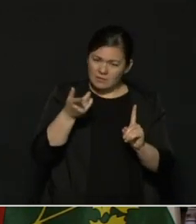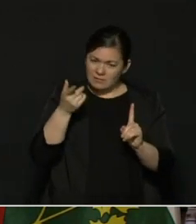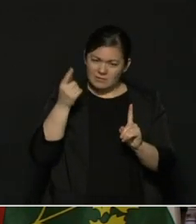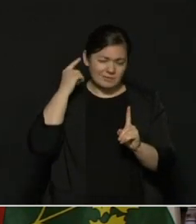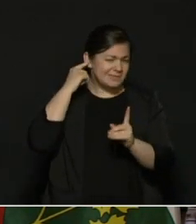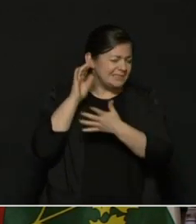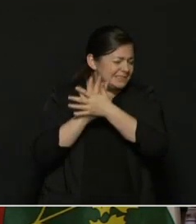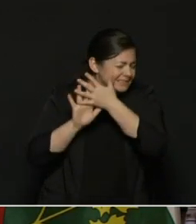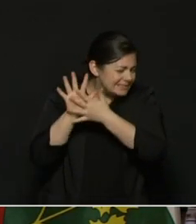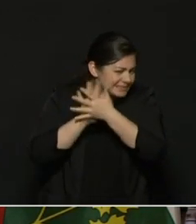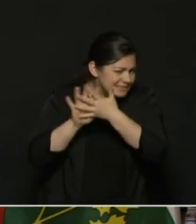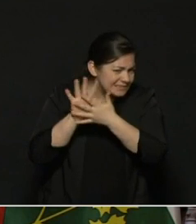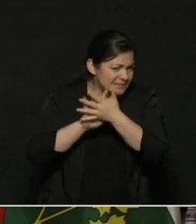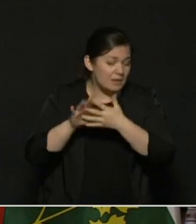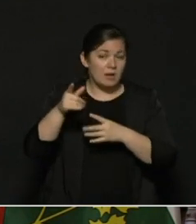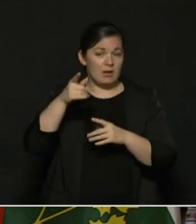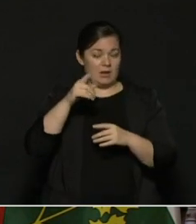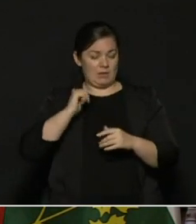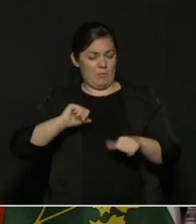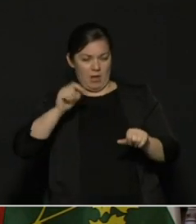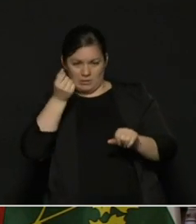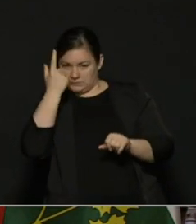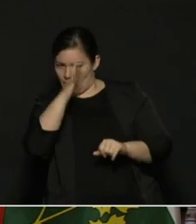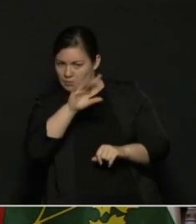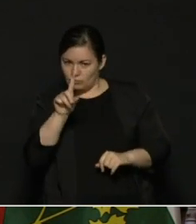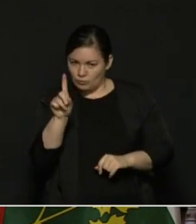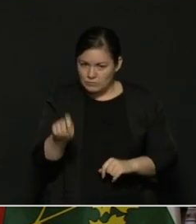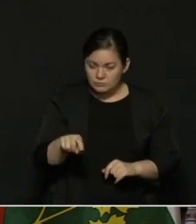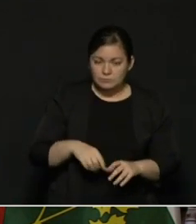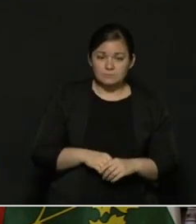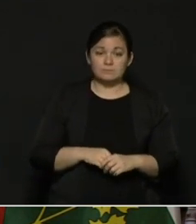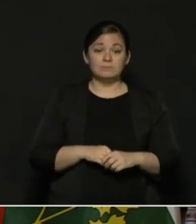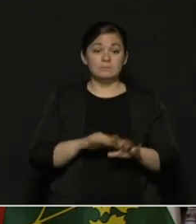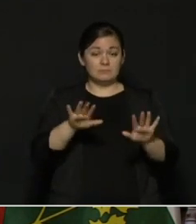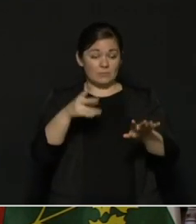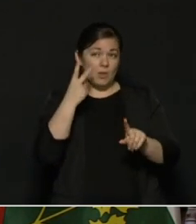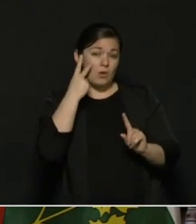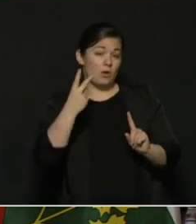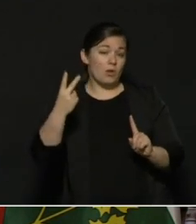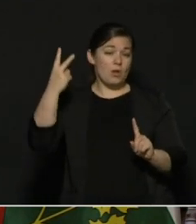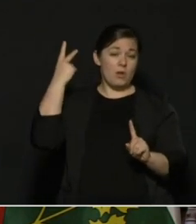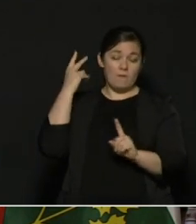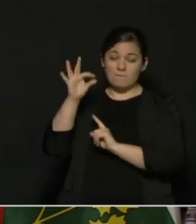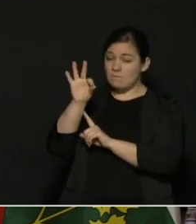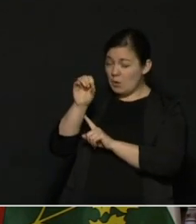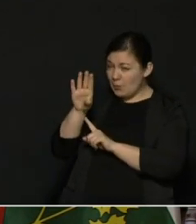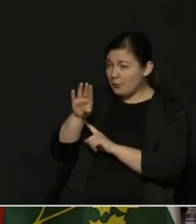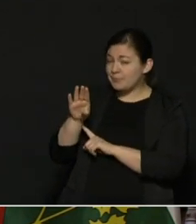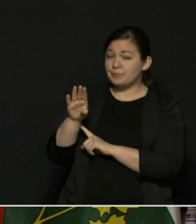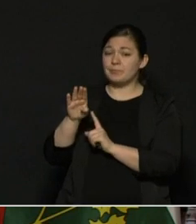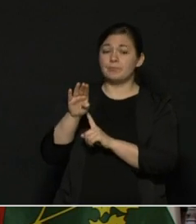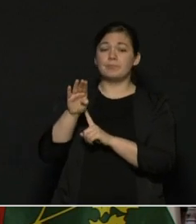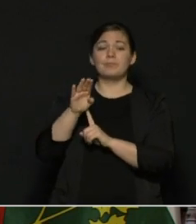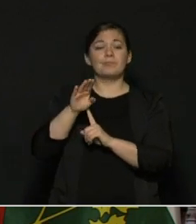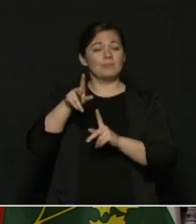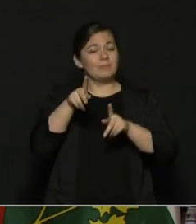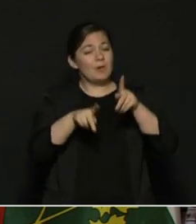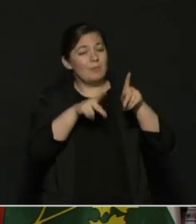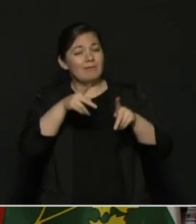So as I said before, we were, as you look in February, even though we had a lot of people coming back in